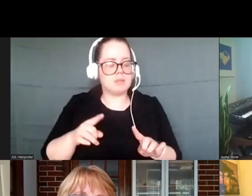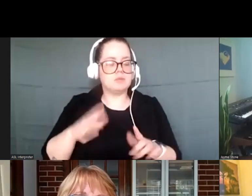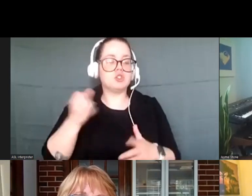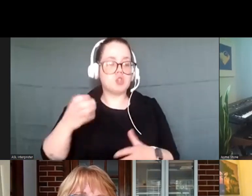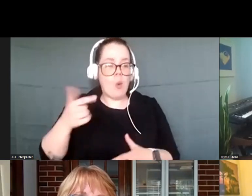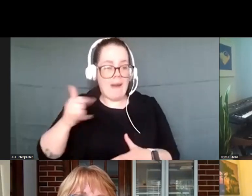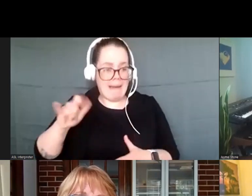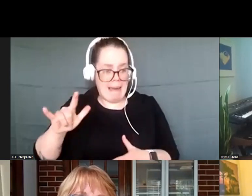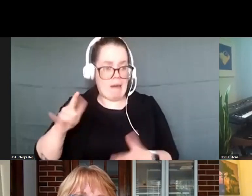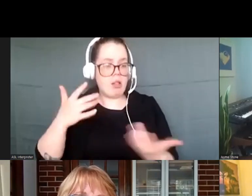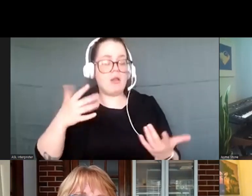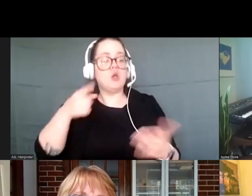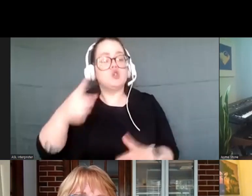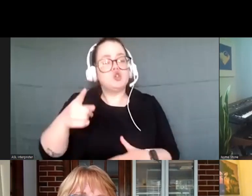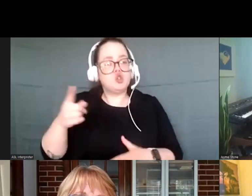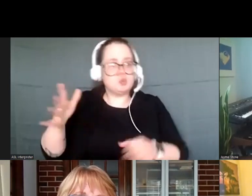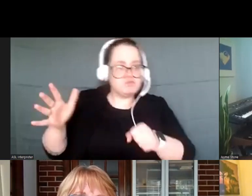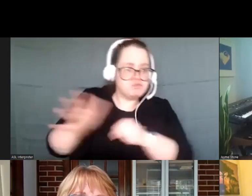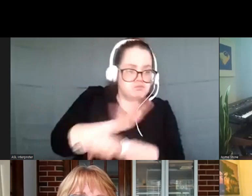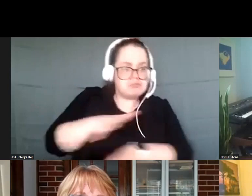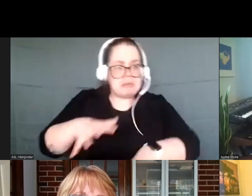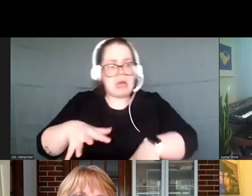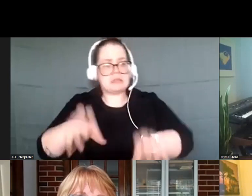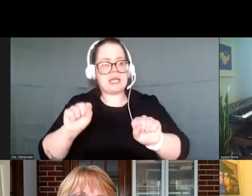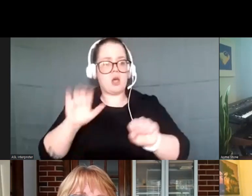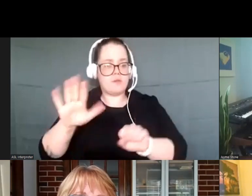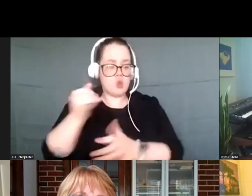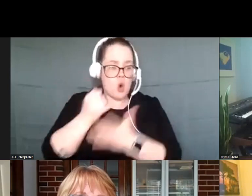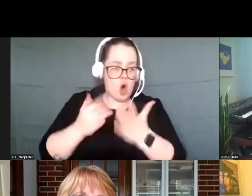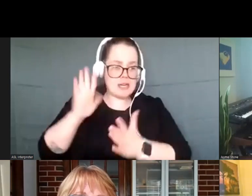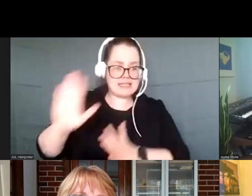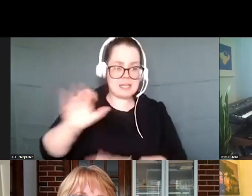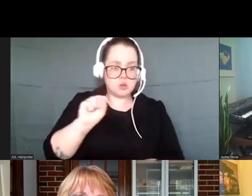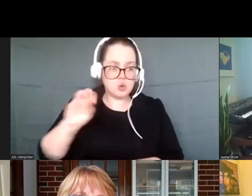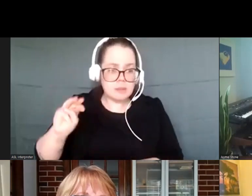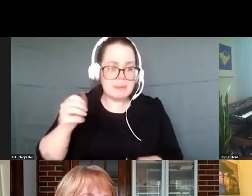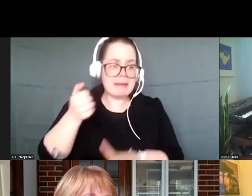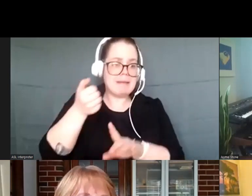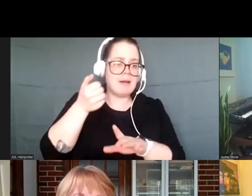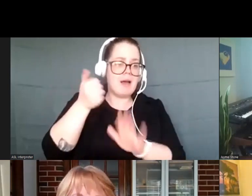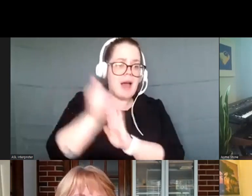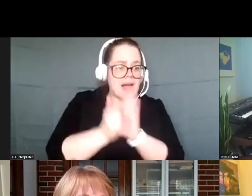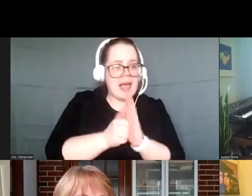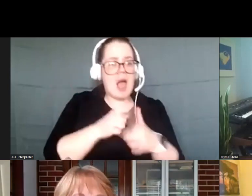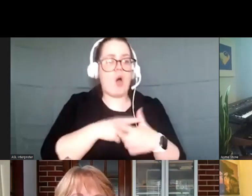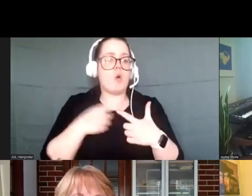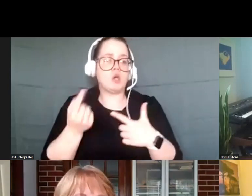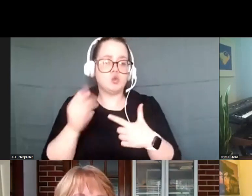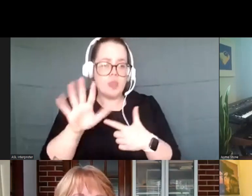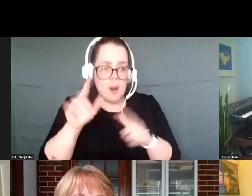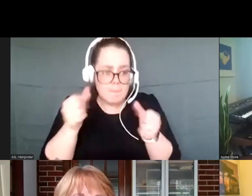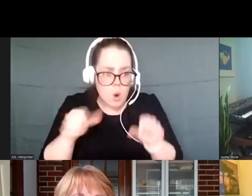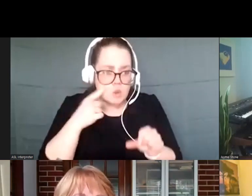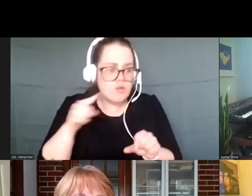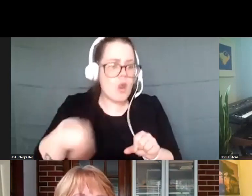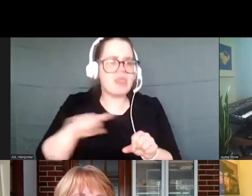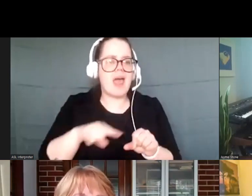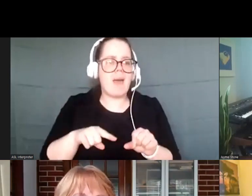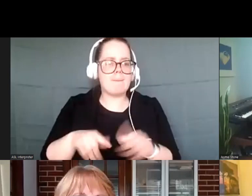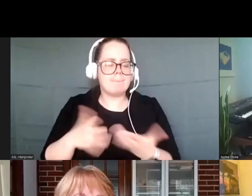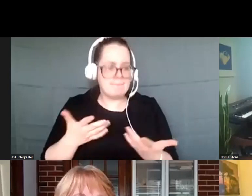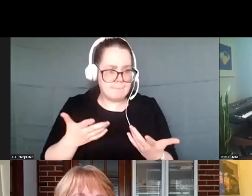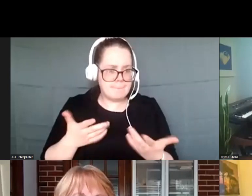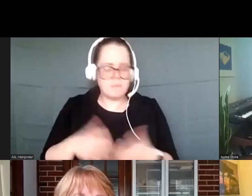do you completely take over your artists' social media accounts and do all of their posts for them? No, because I want them to speak with their